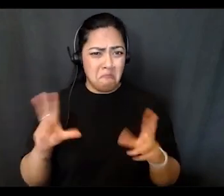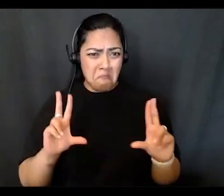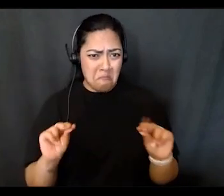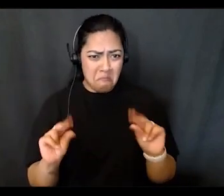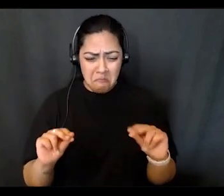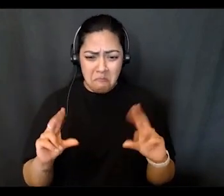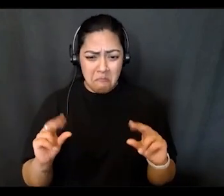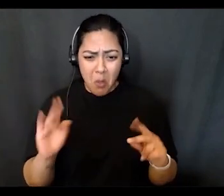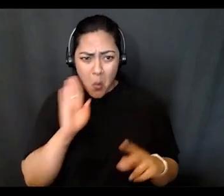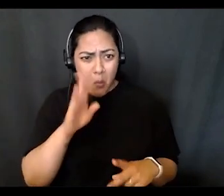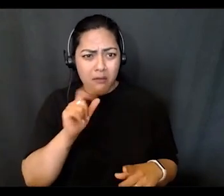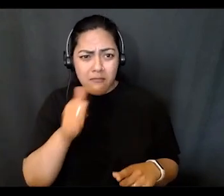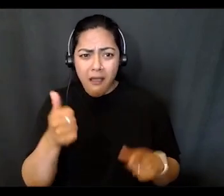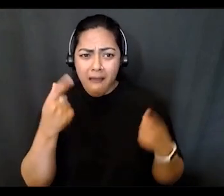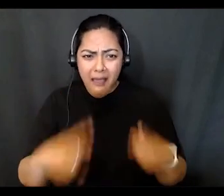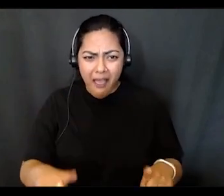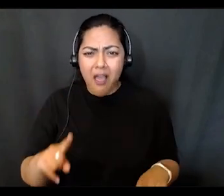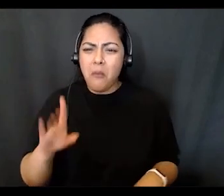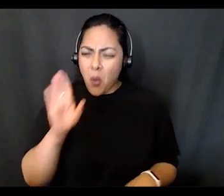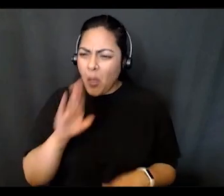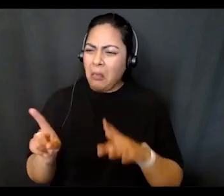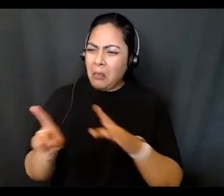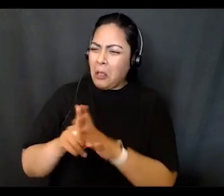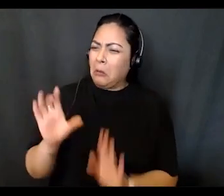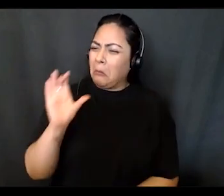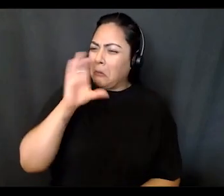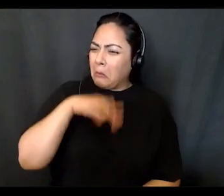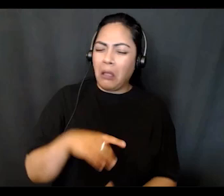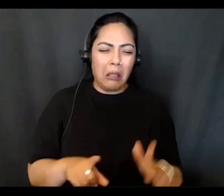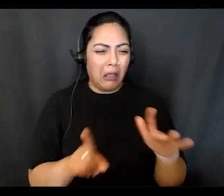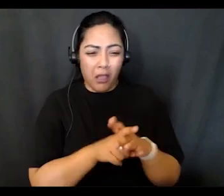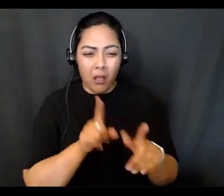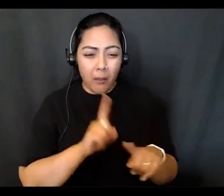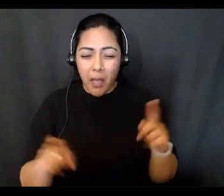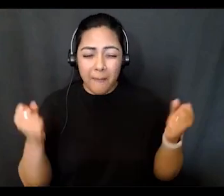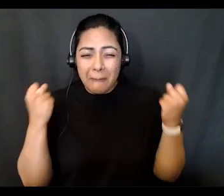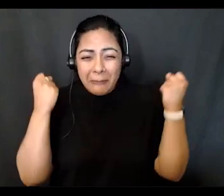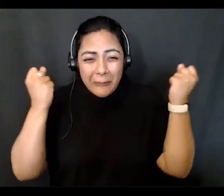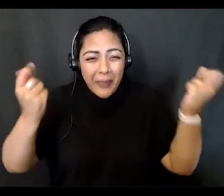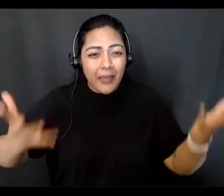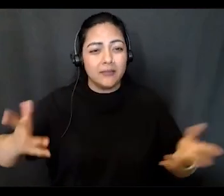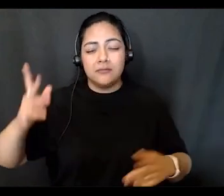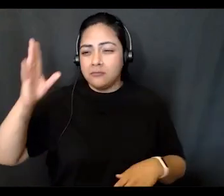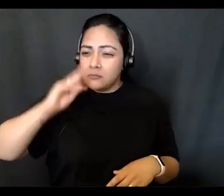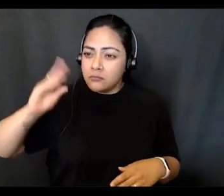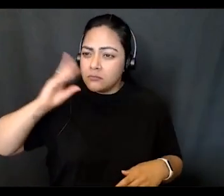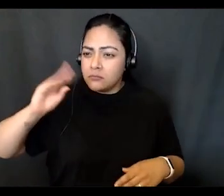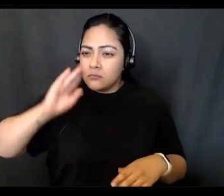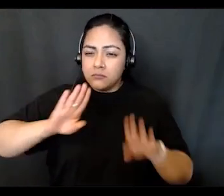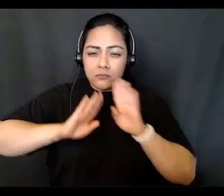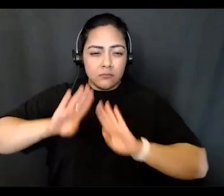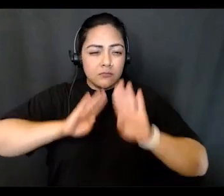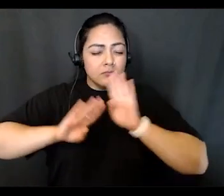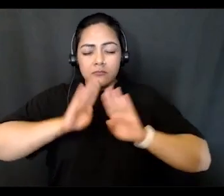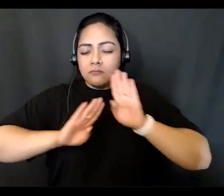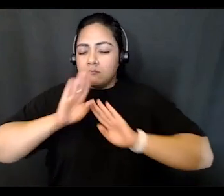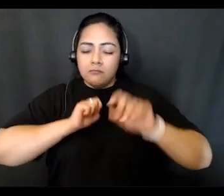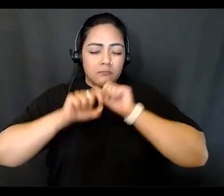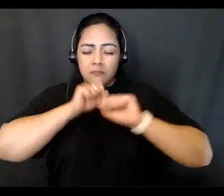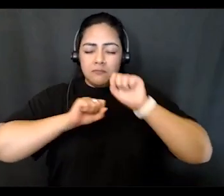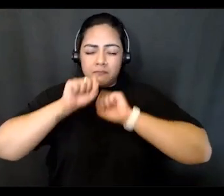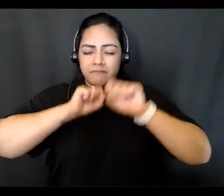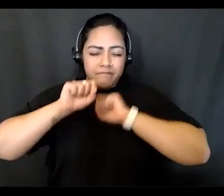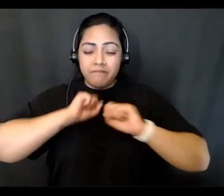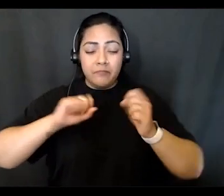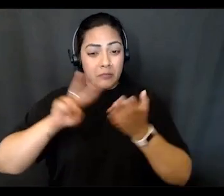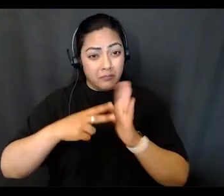be this thing that is odd to happen. But in fact, it's so interwoven in everything that we do. It's not an aberration. It